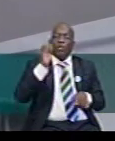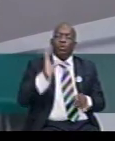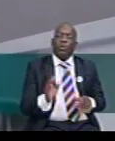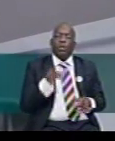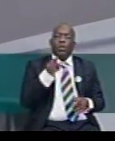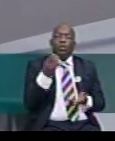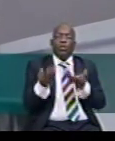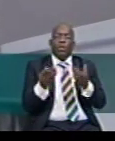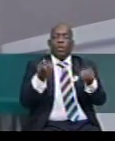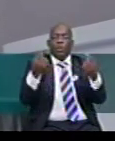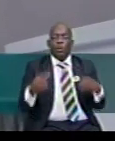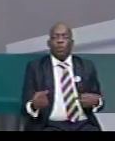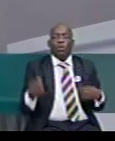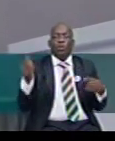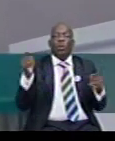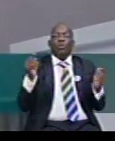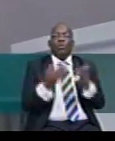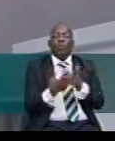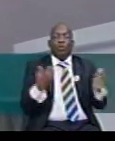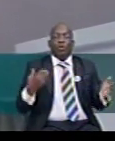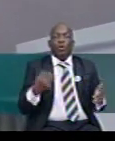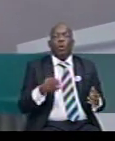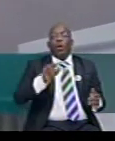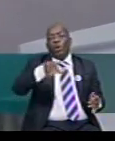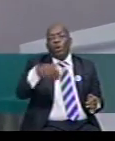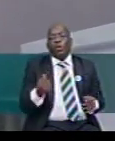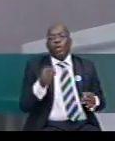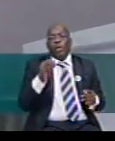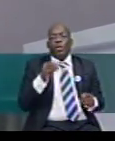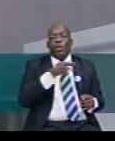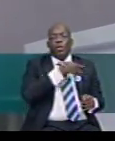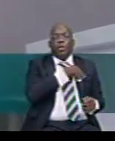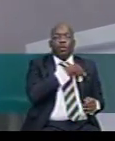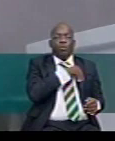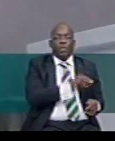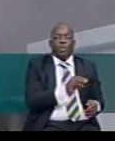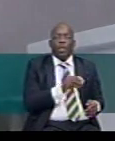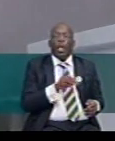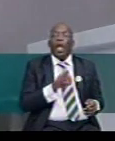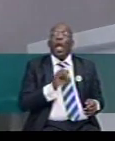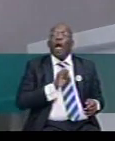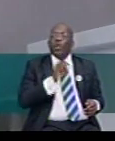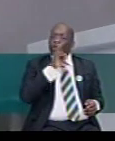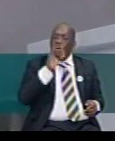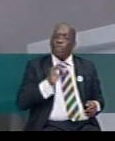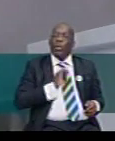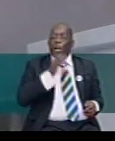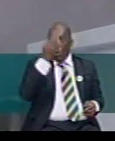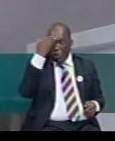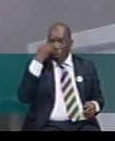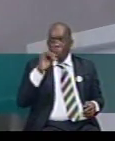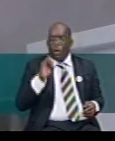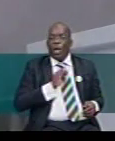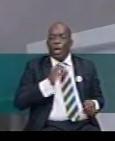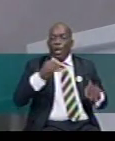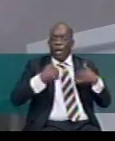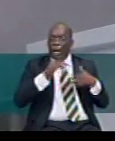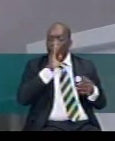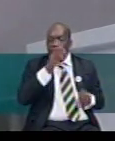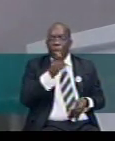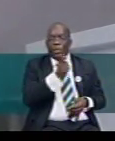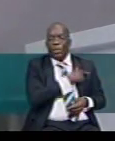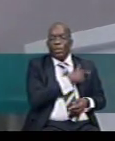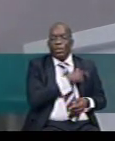fellow ministers. Actually, I know I've been lazy. Actually, privately inside, I've